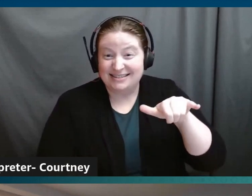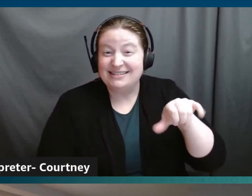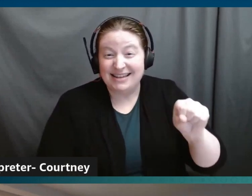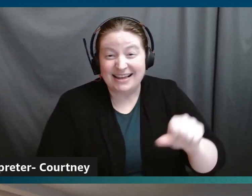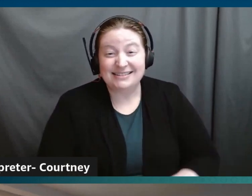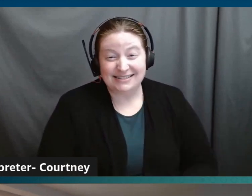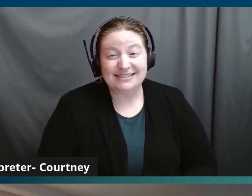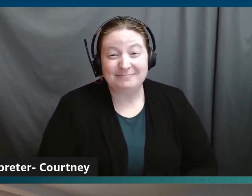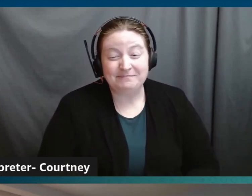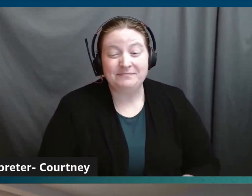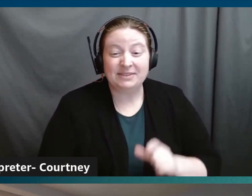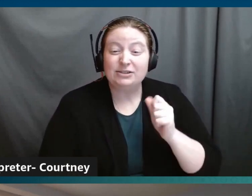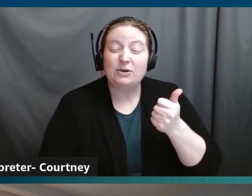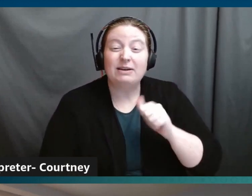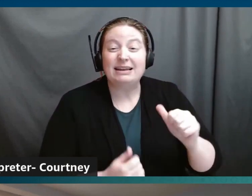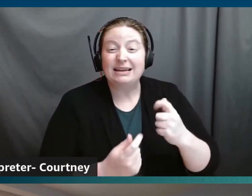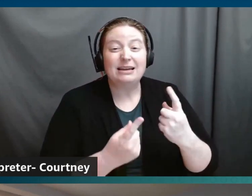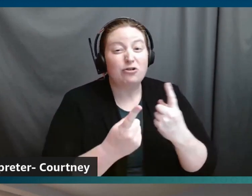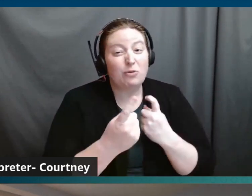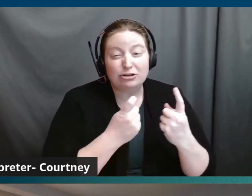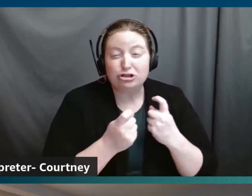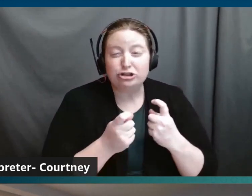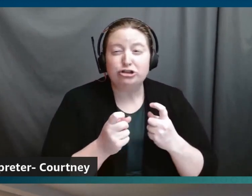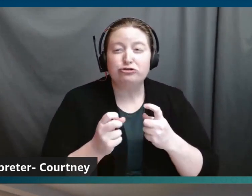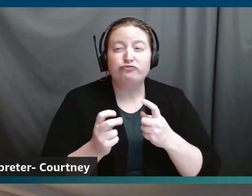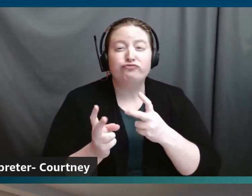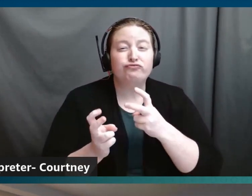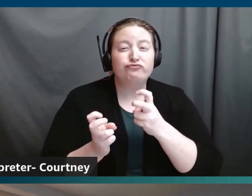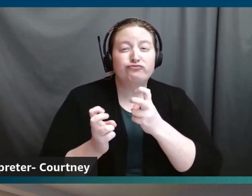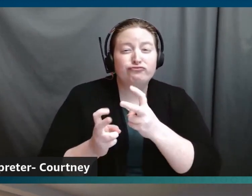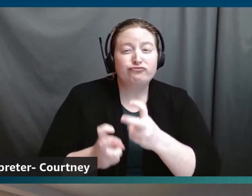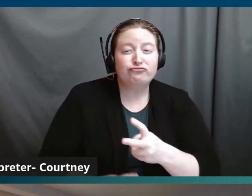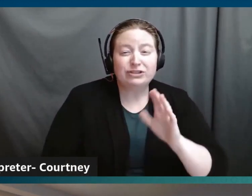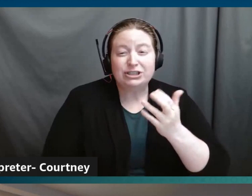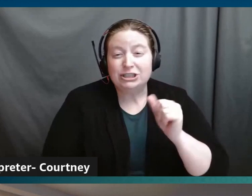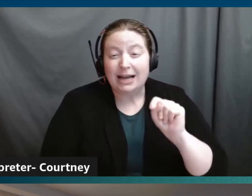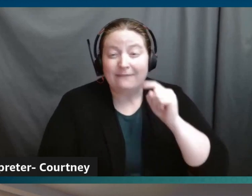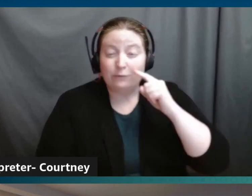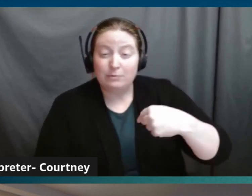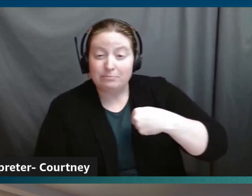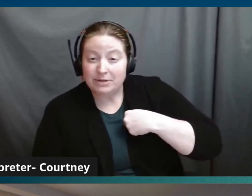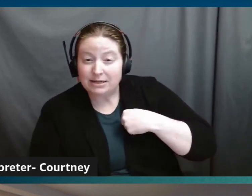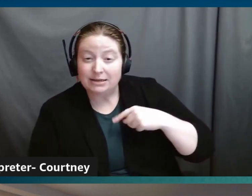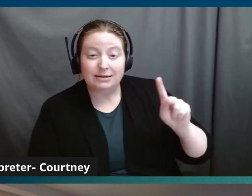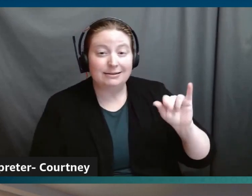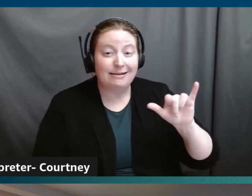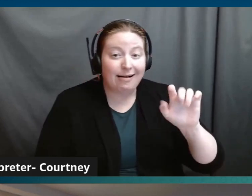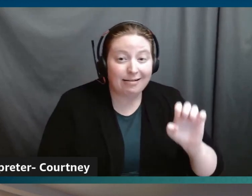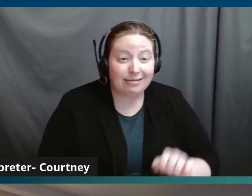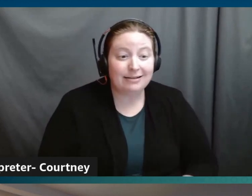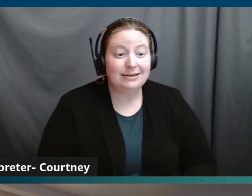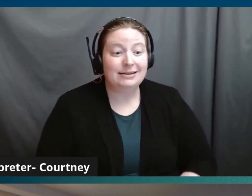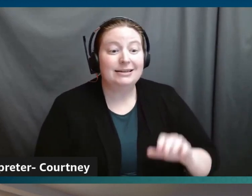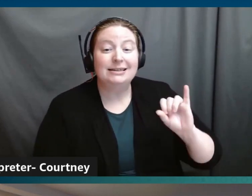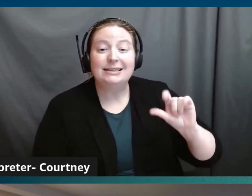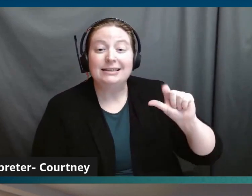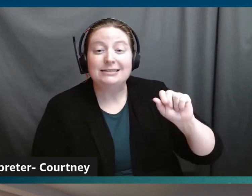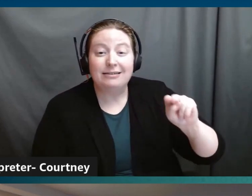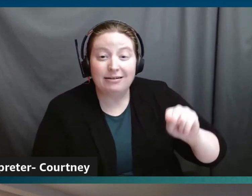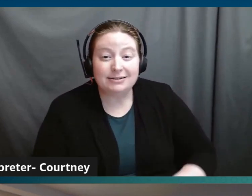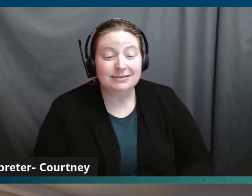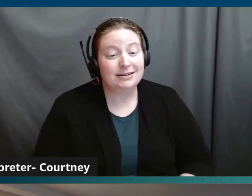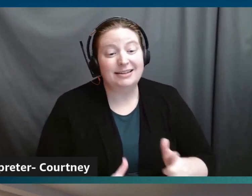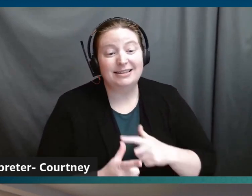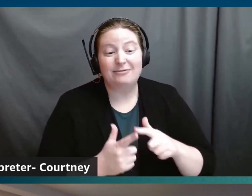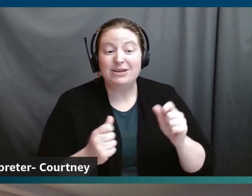So drop a question in the chat session if you have anything for me, Kyle, or Elon, and we can get